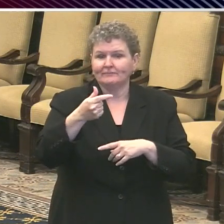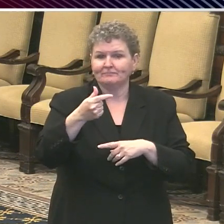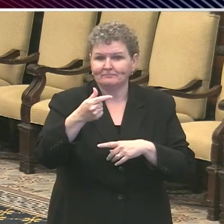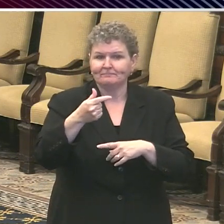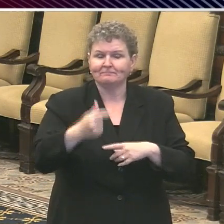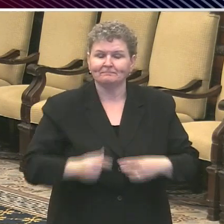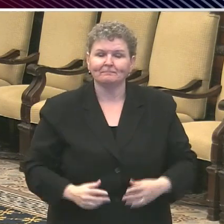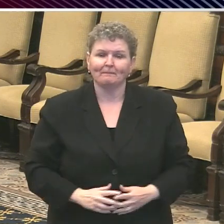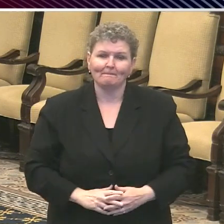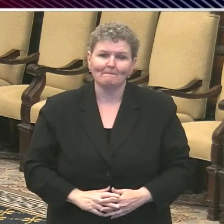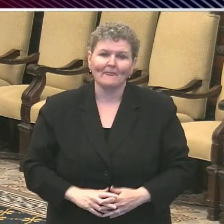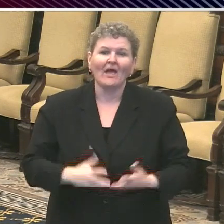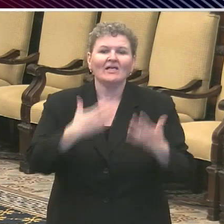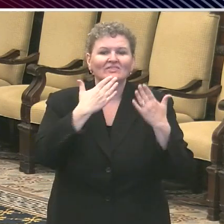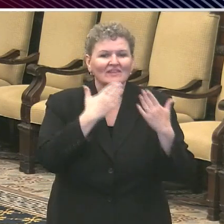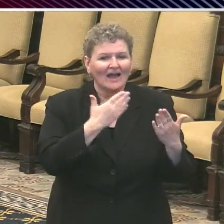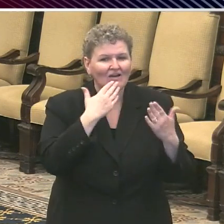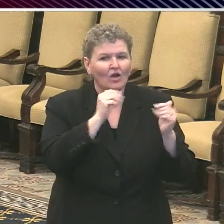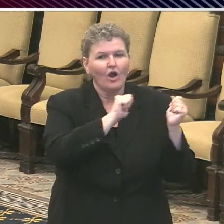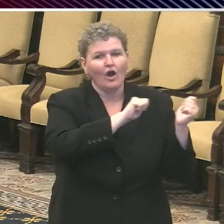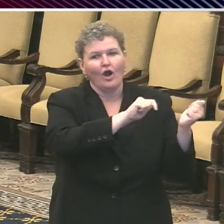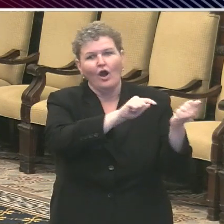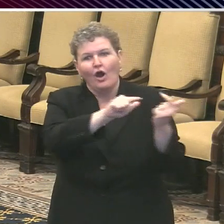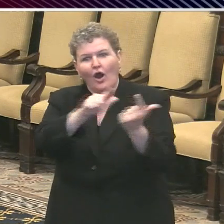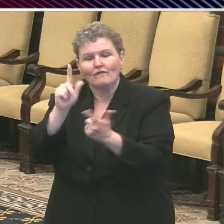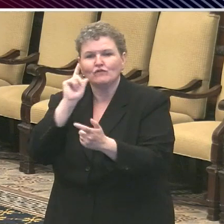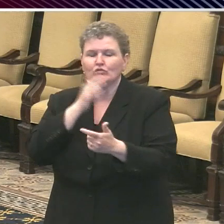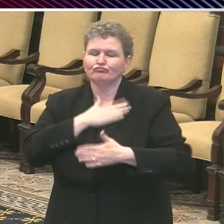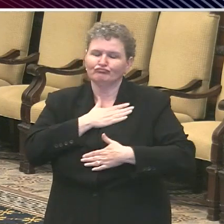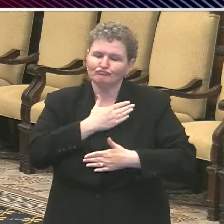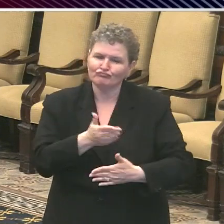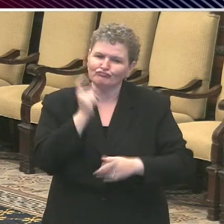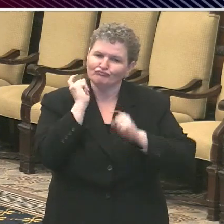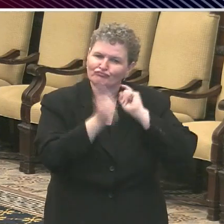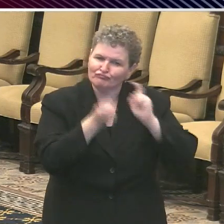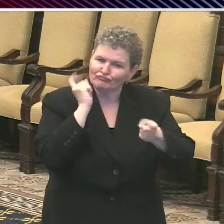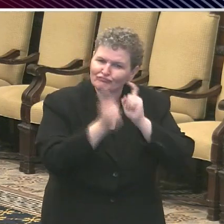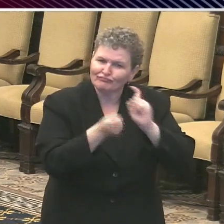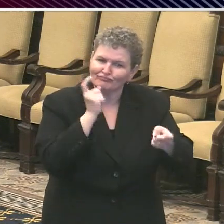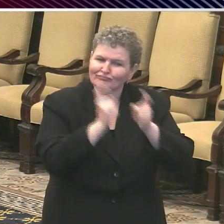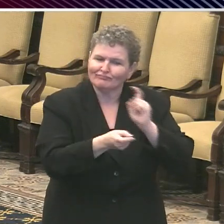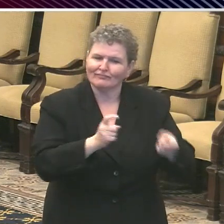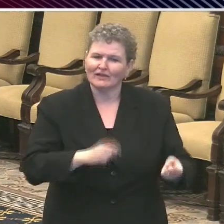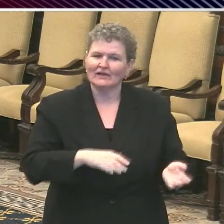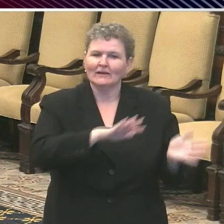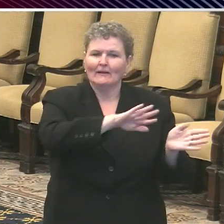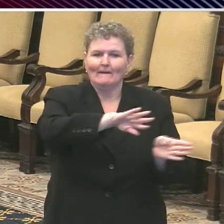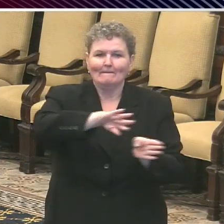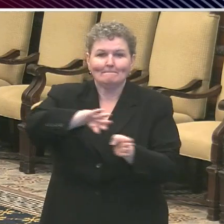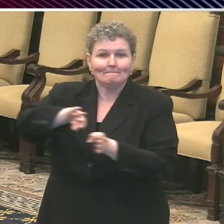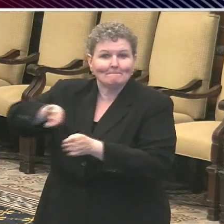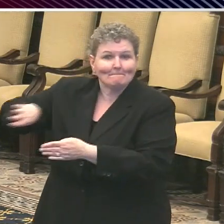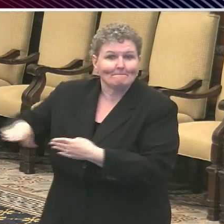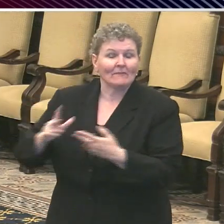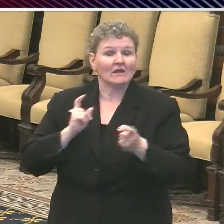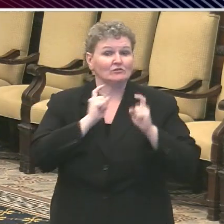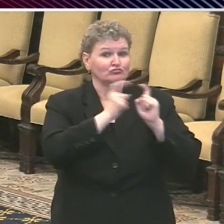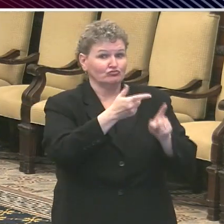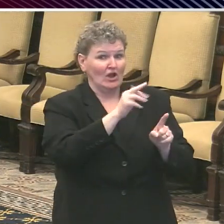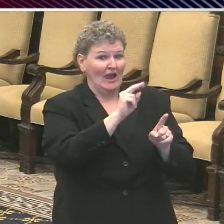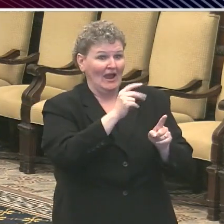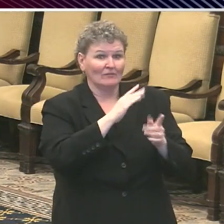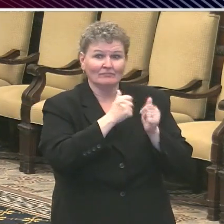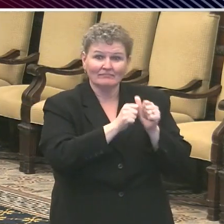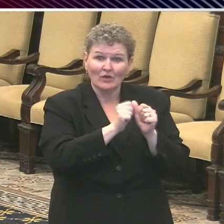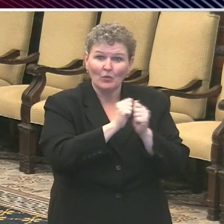phlcovid19fund.org. Thank you to everyone for your generosity during this difficult time. Speaking of generosity, I'm also pleased to announce that beginning